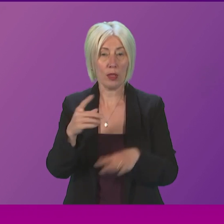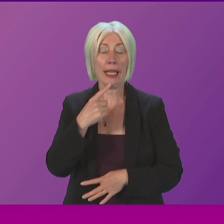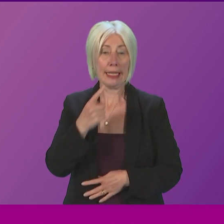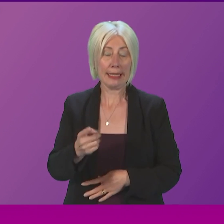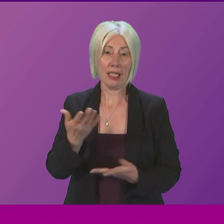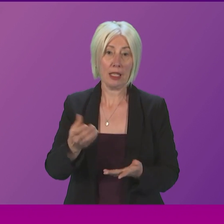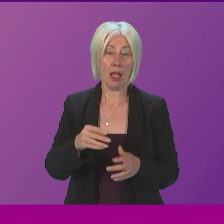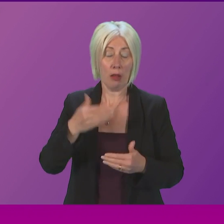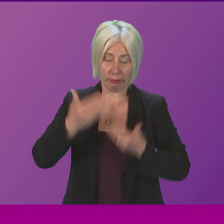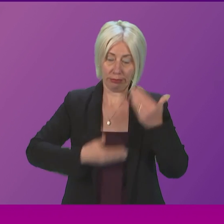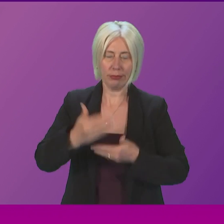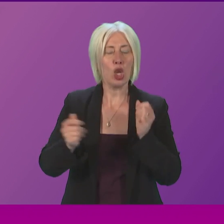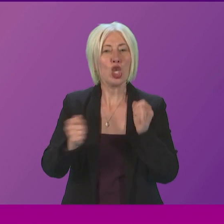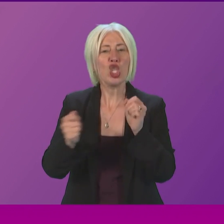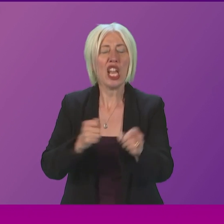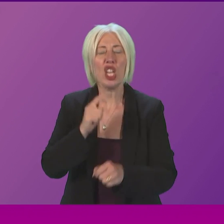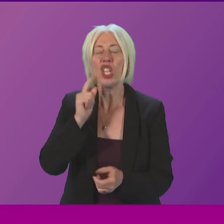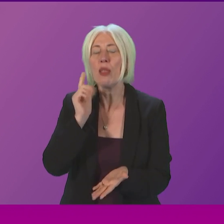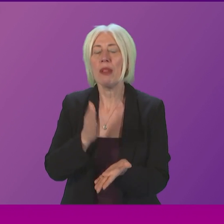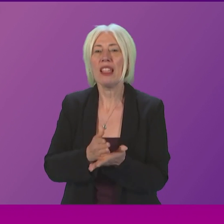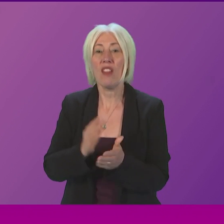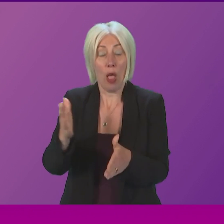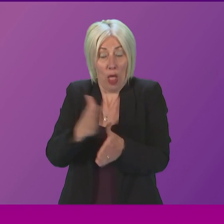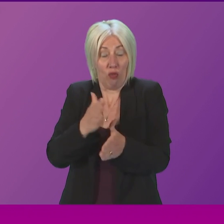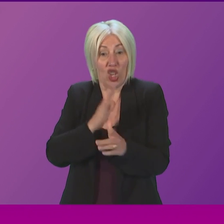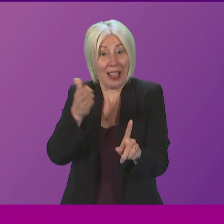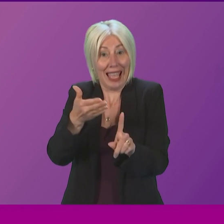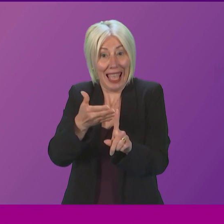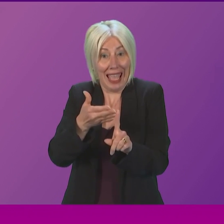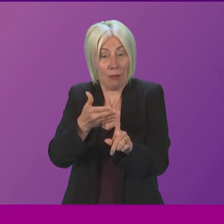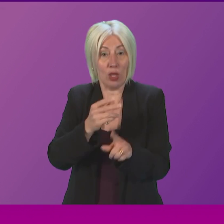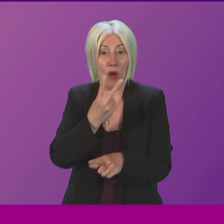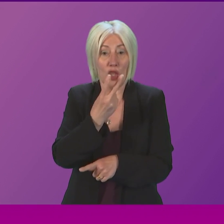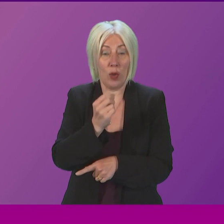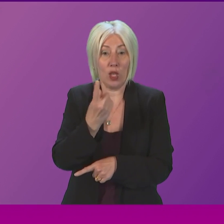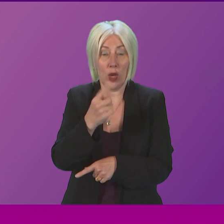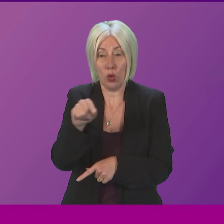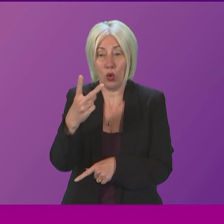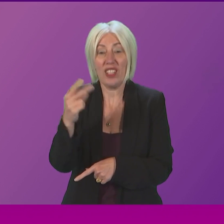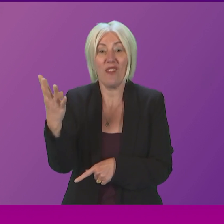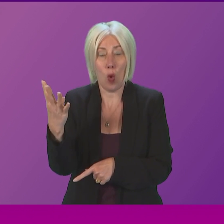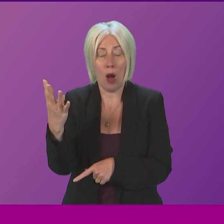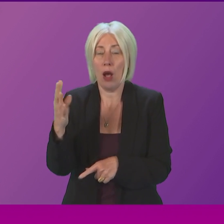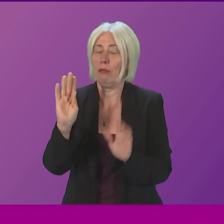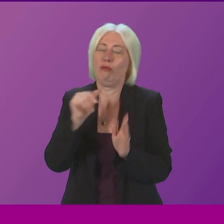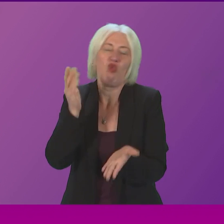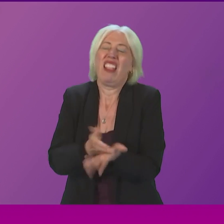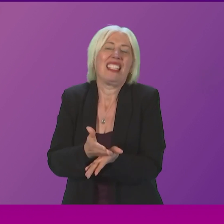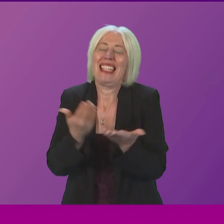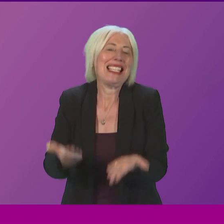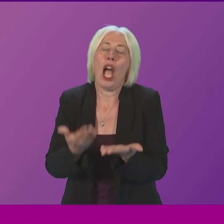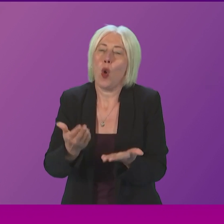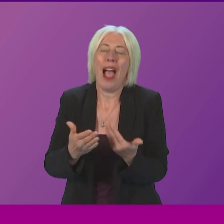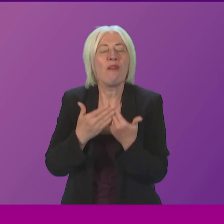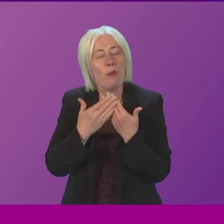the current pace of change, they believe that delivering the original aims of the Plan 21-24 is no longer realistic and that a lot